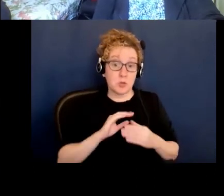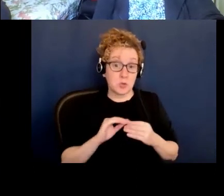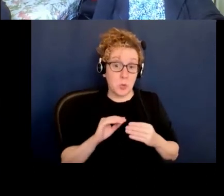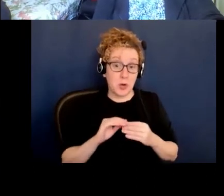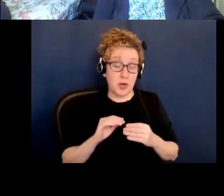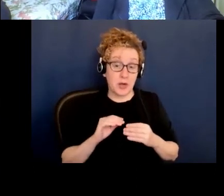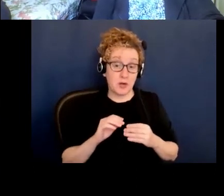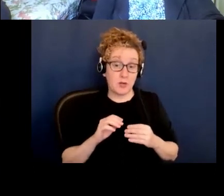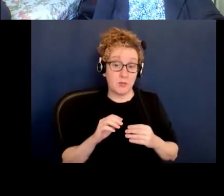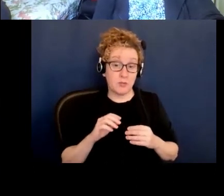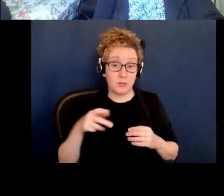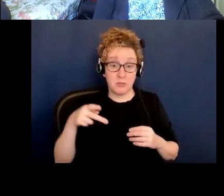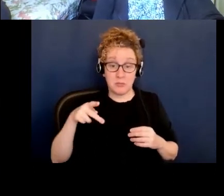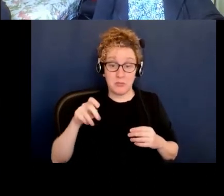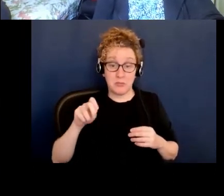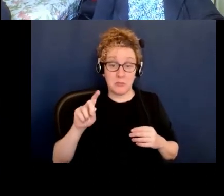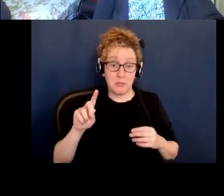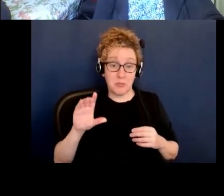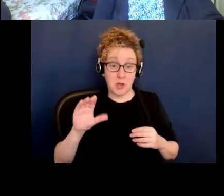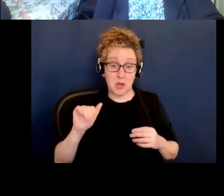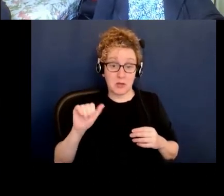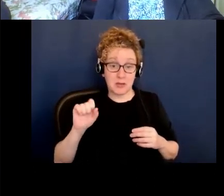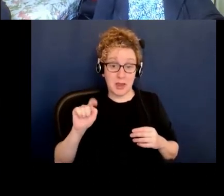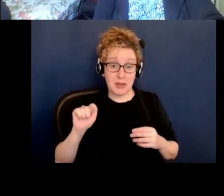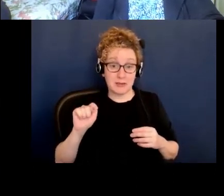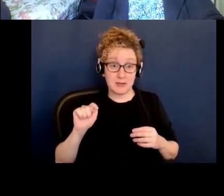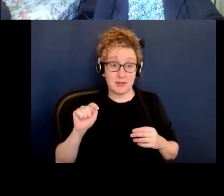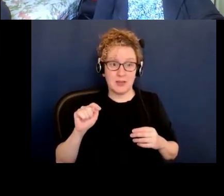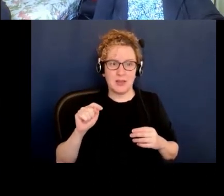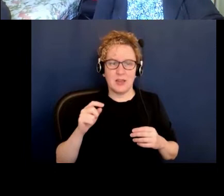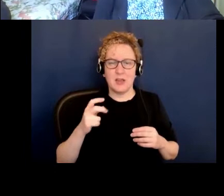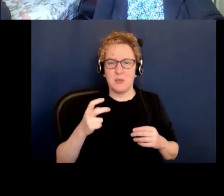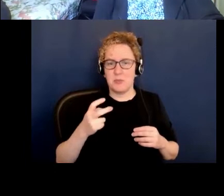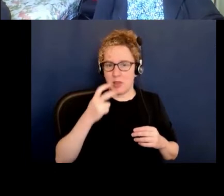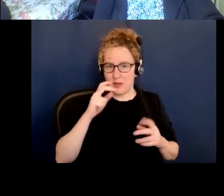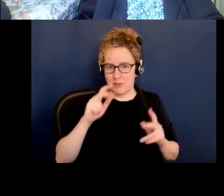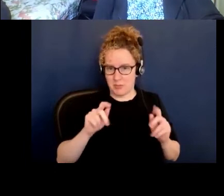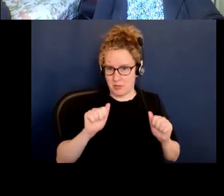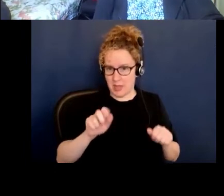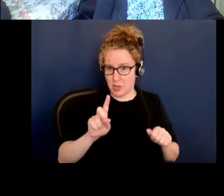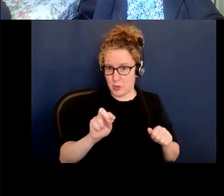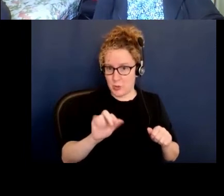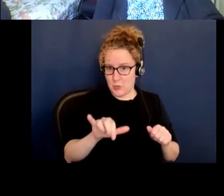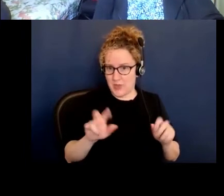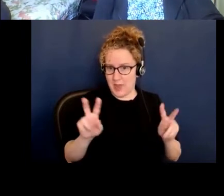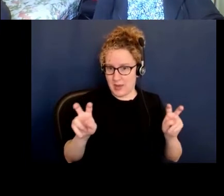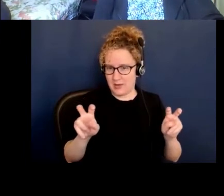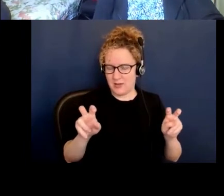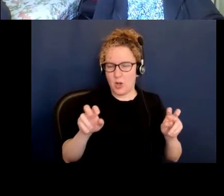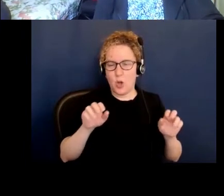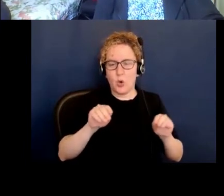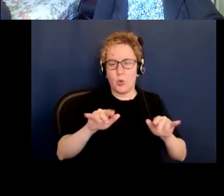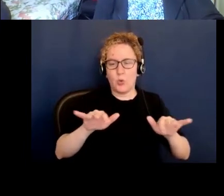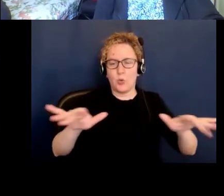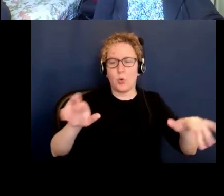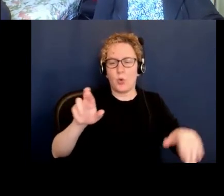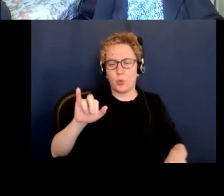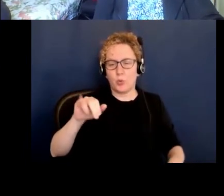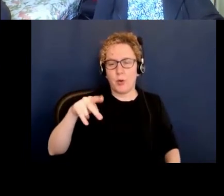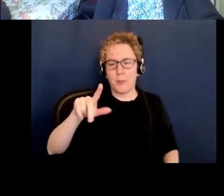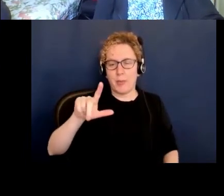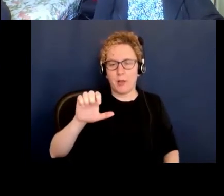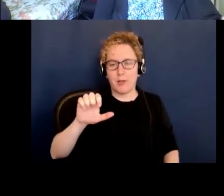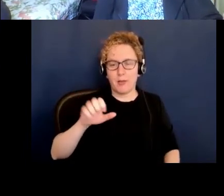podcast, ripple effects, blind people can do that. So I hope that this has sort of